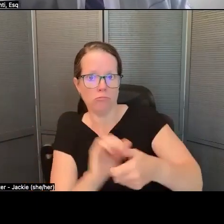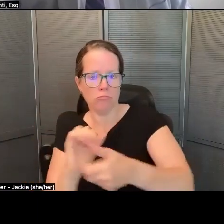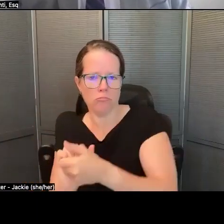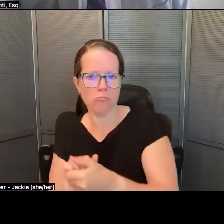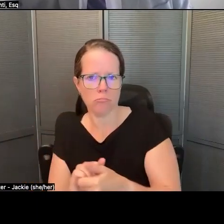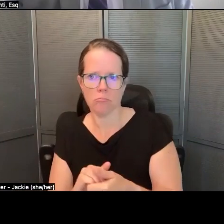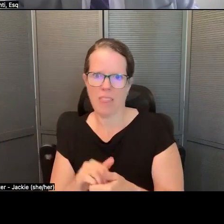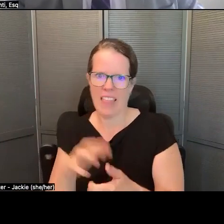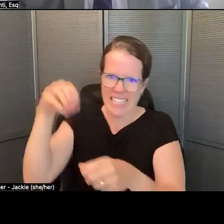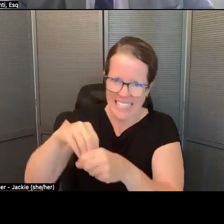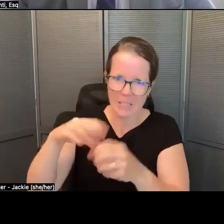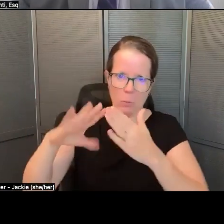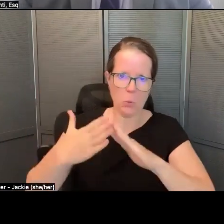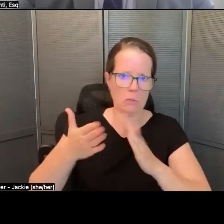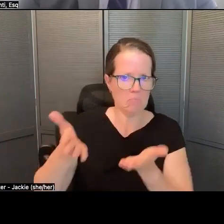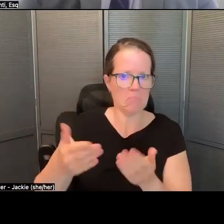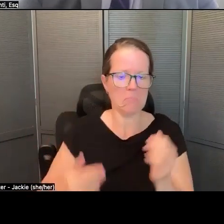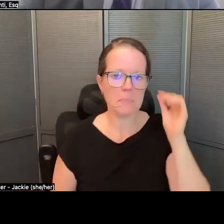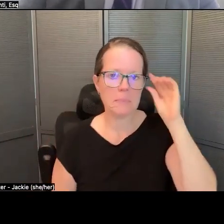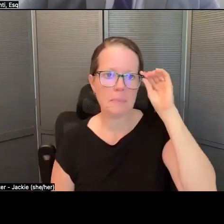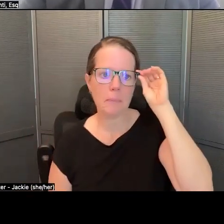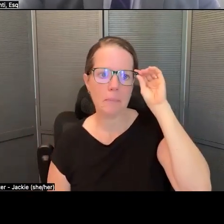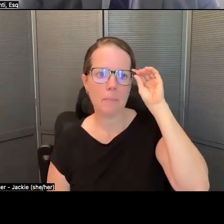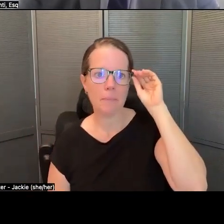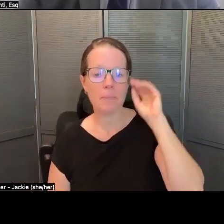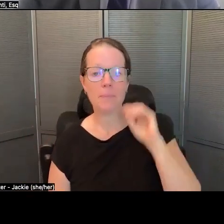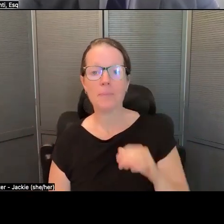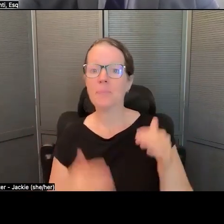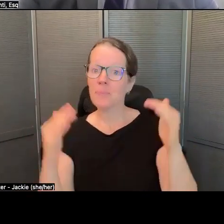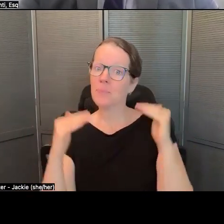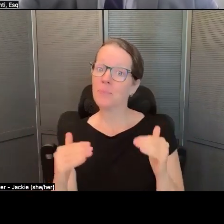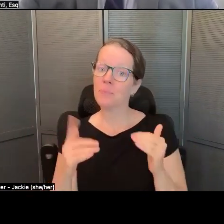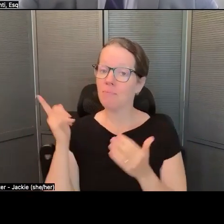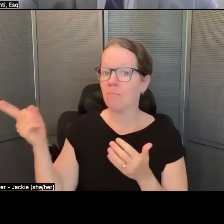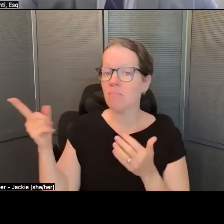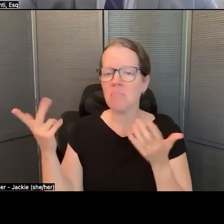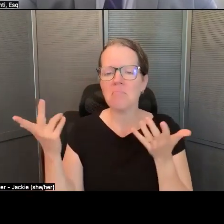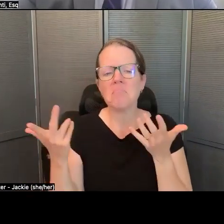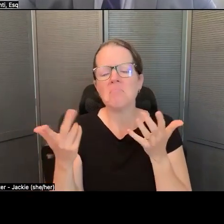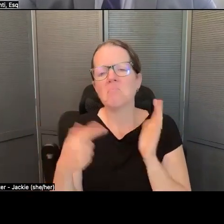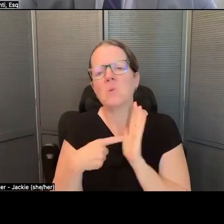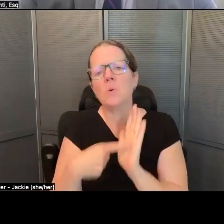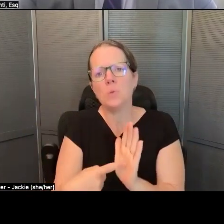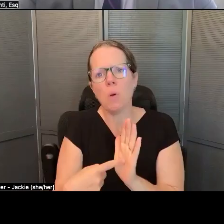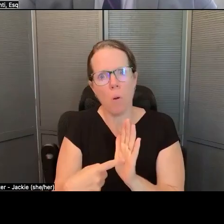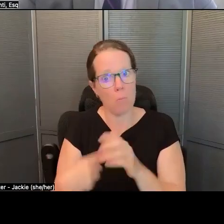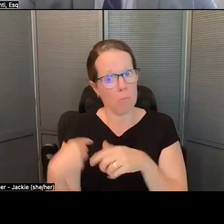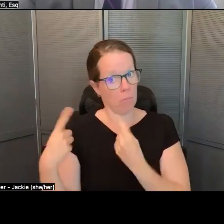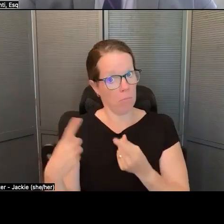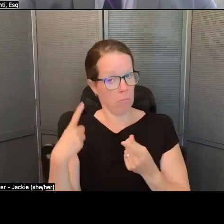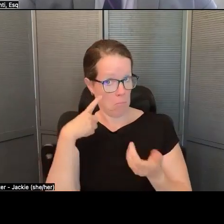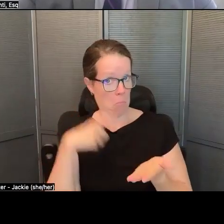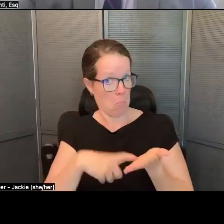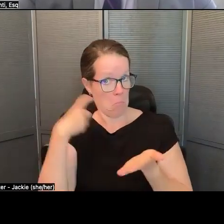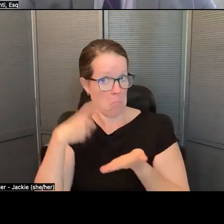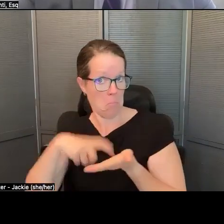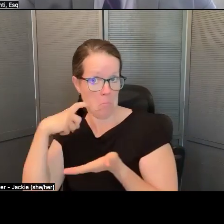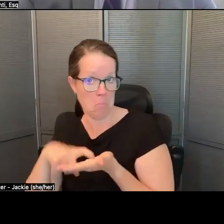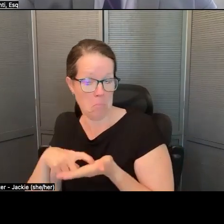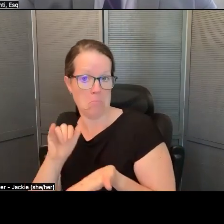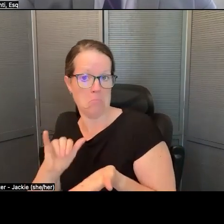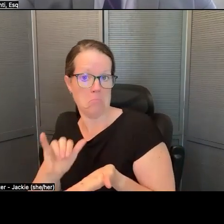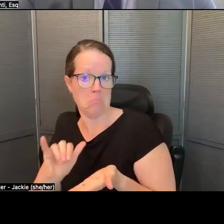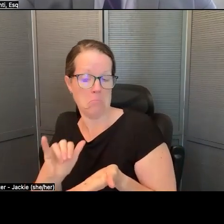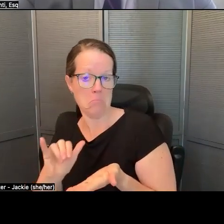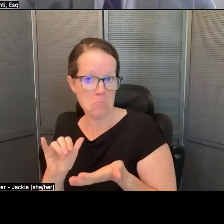So this slide is just meant to kind of point out what we're discovering over time, and what I think the hypothesis would be